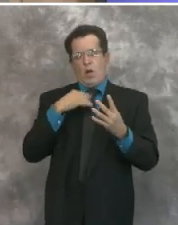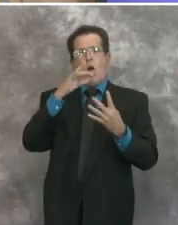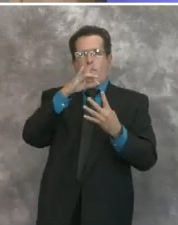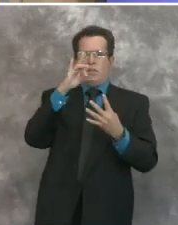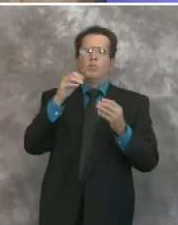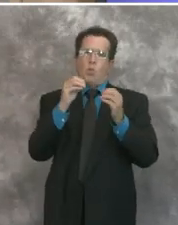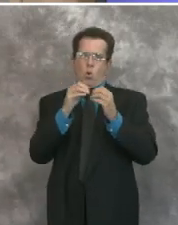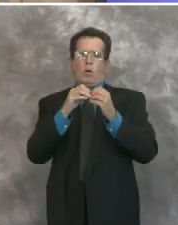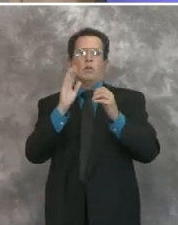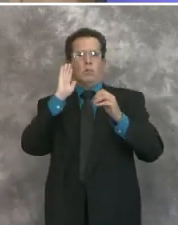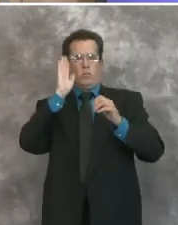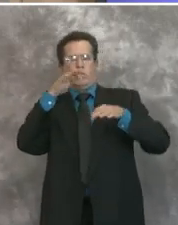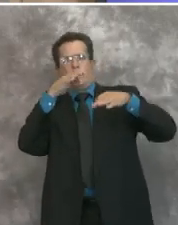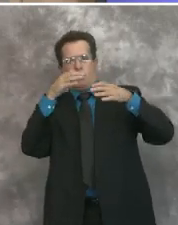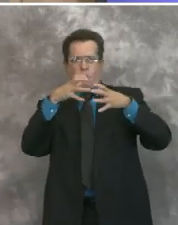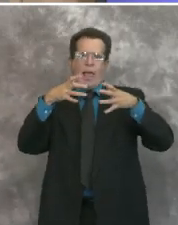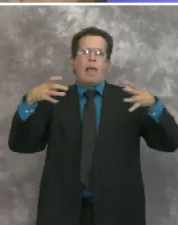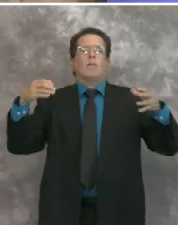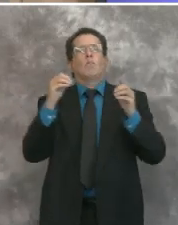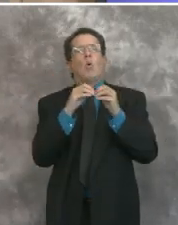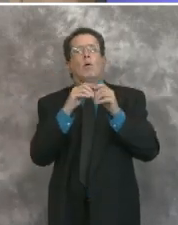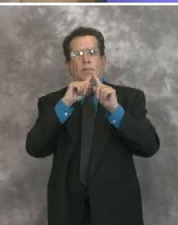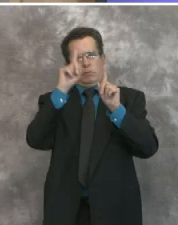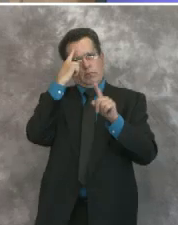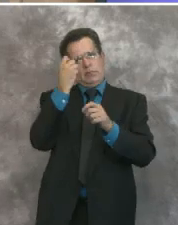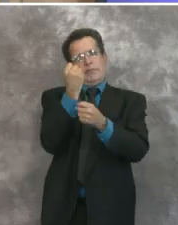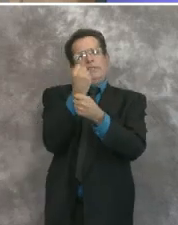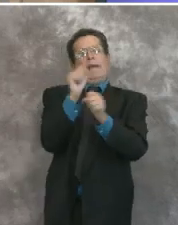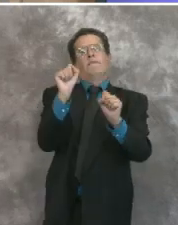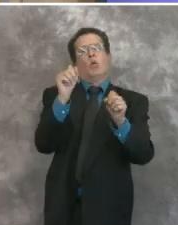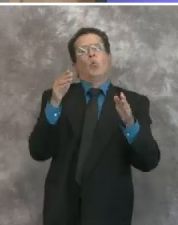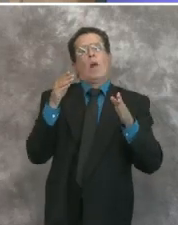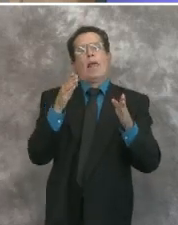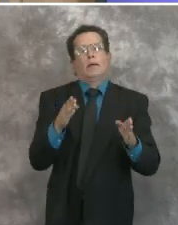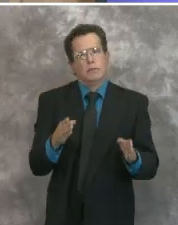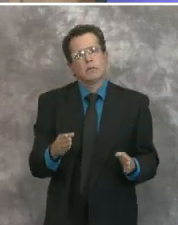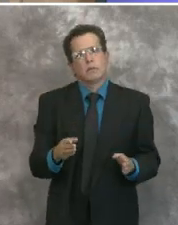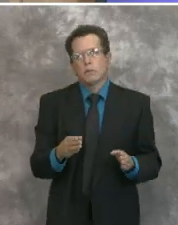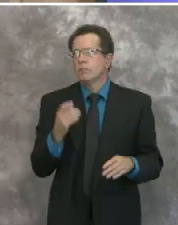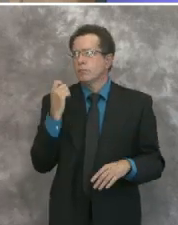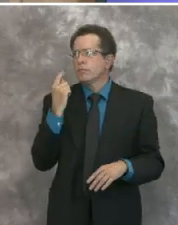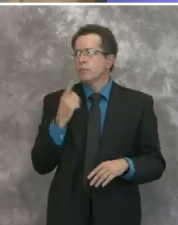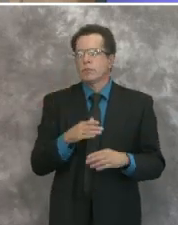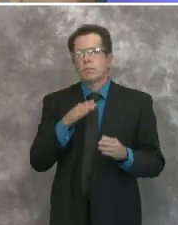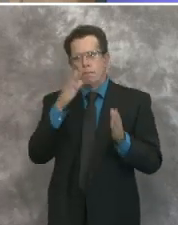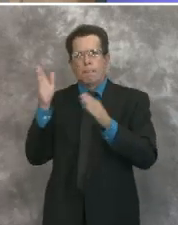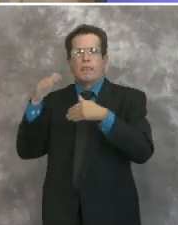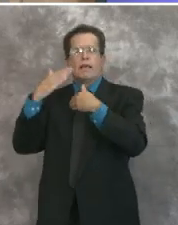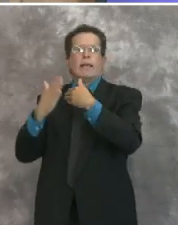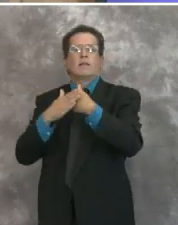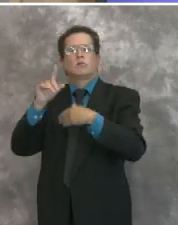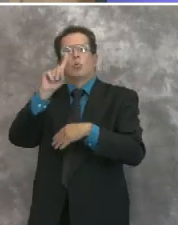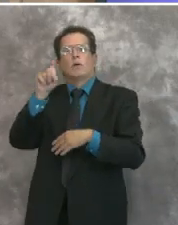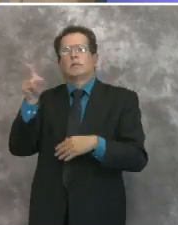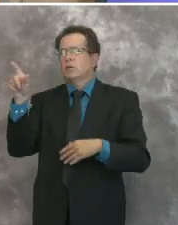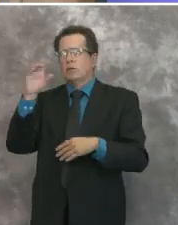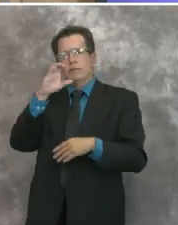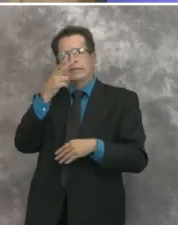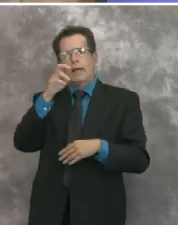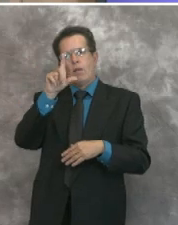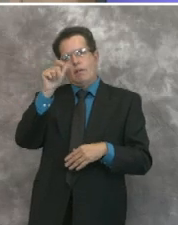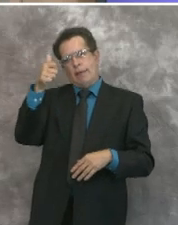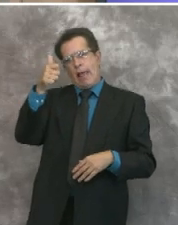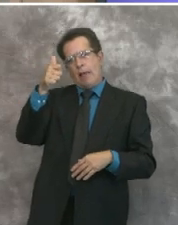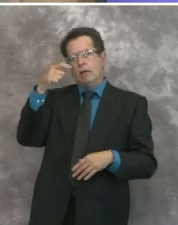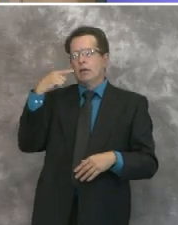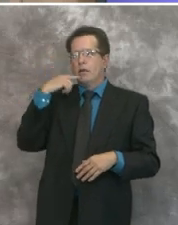opportunities expand in a safe way under the current guidance we have now. And another related question, Channel 10. With the governor's move to